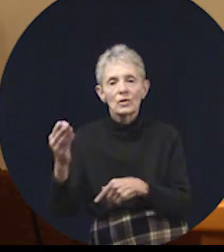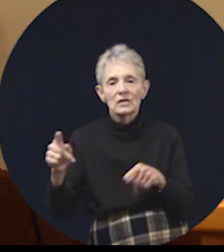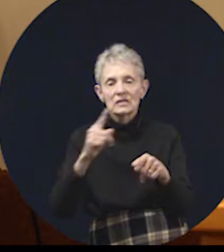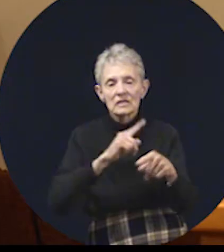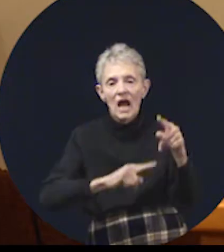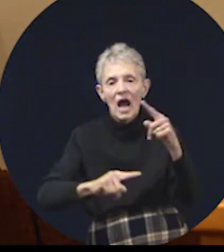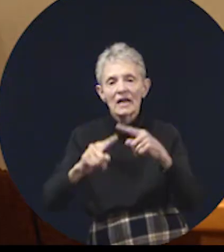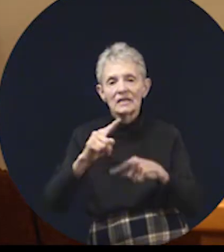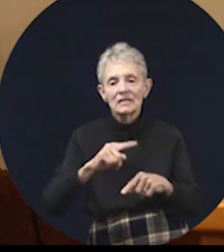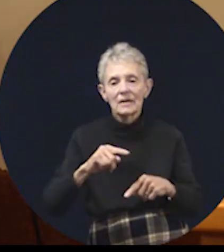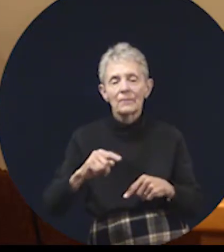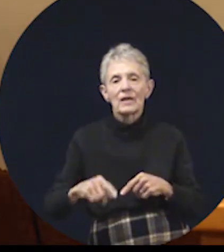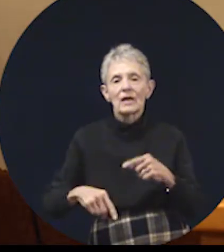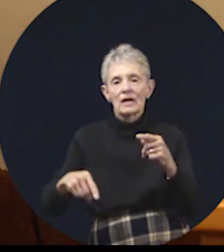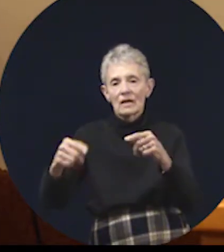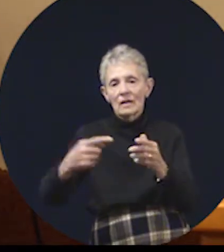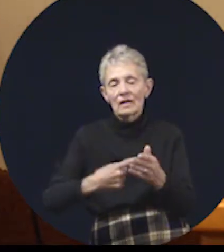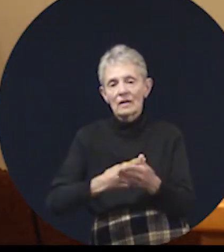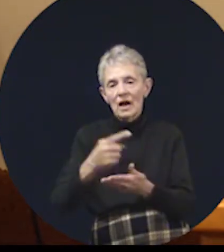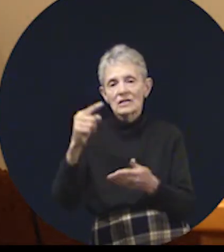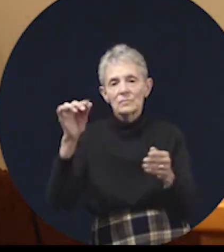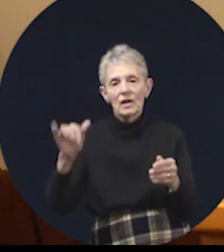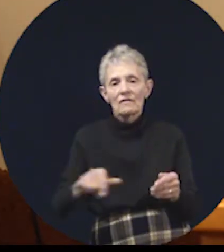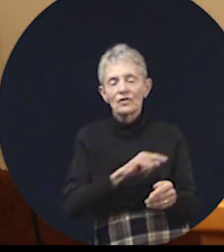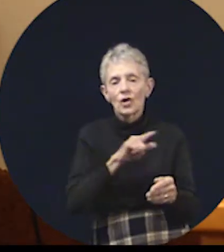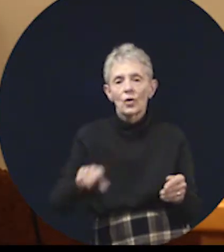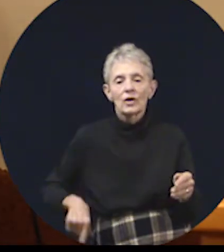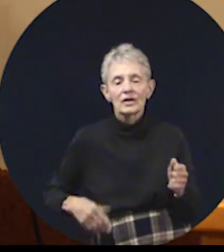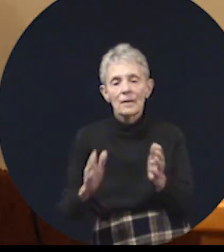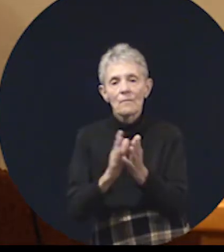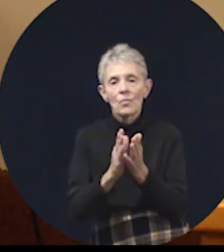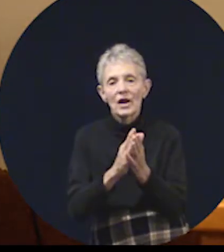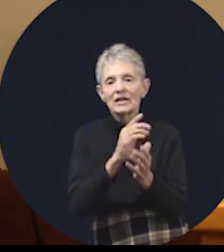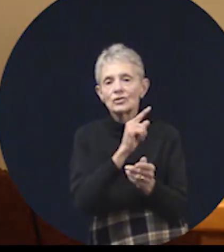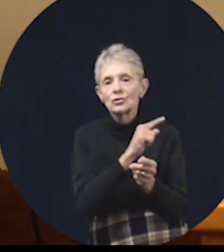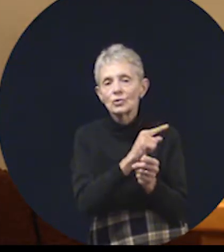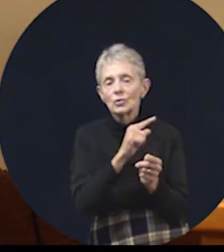Lord. Praise to you, Lord Jesus Christ.